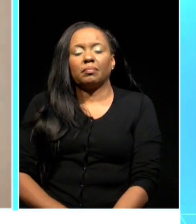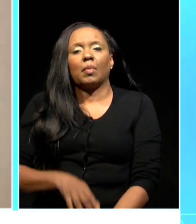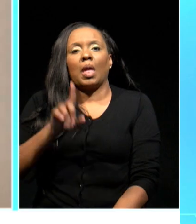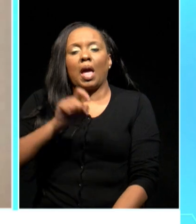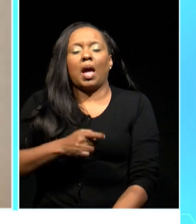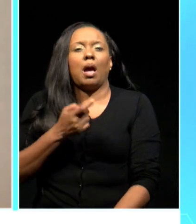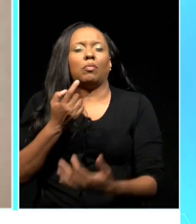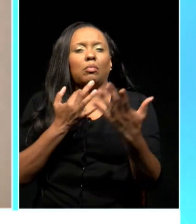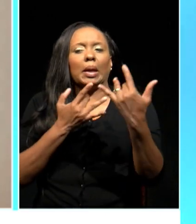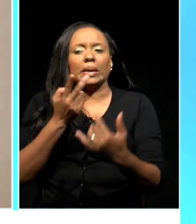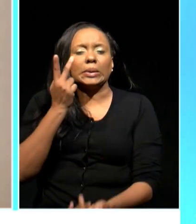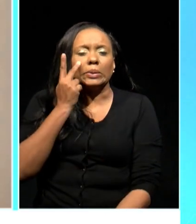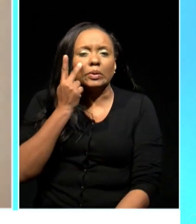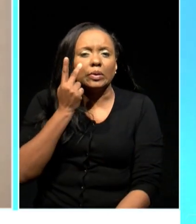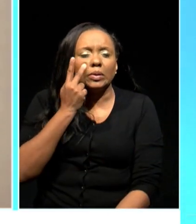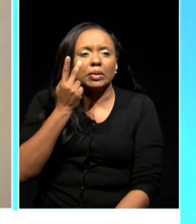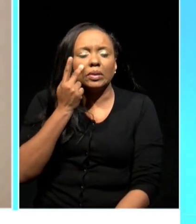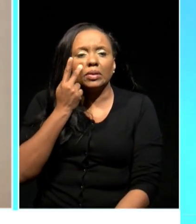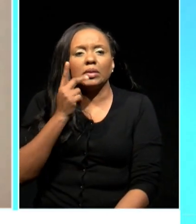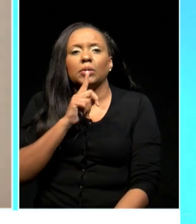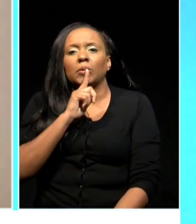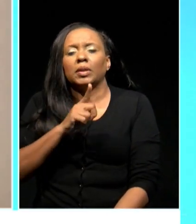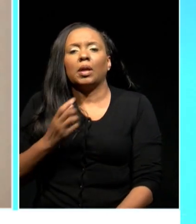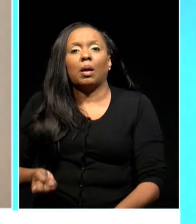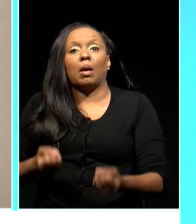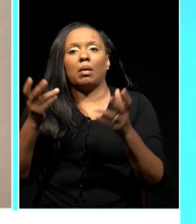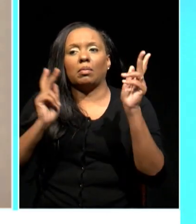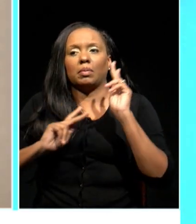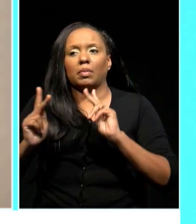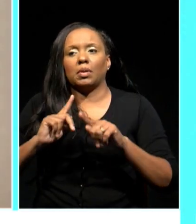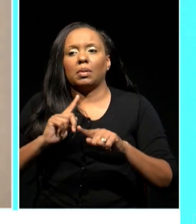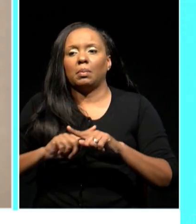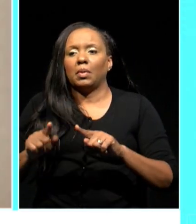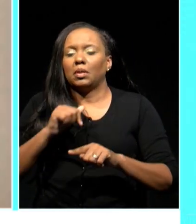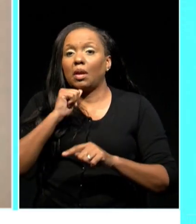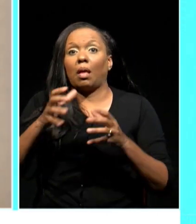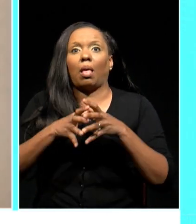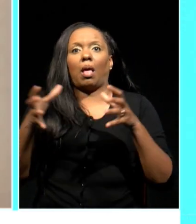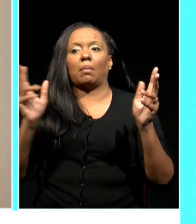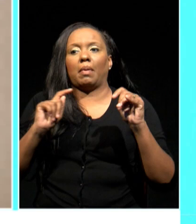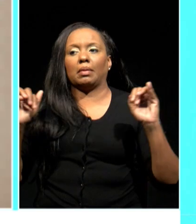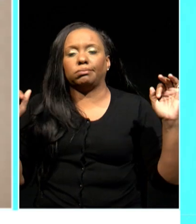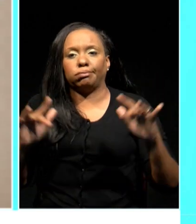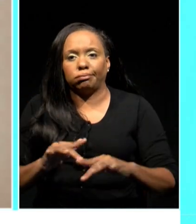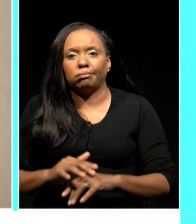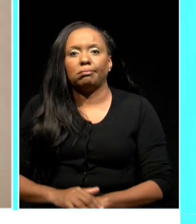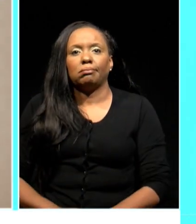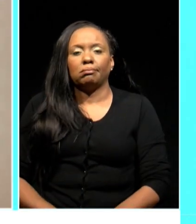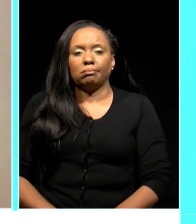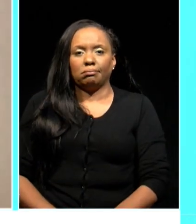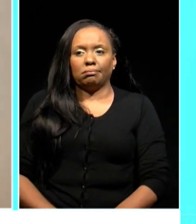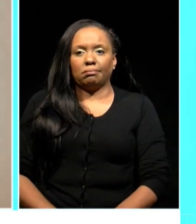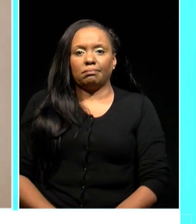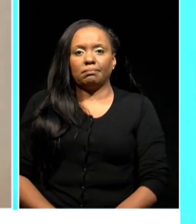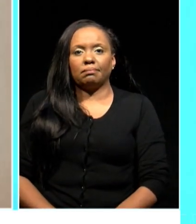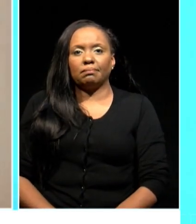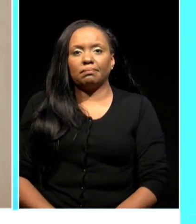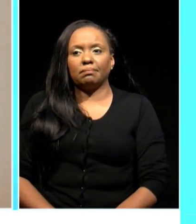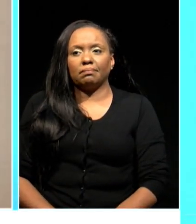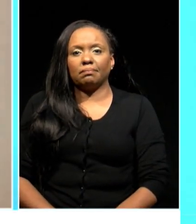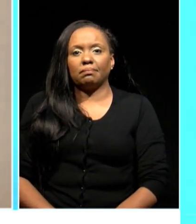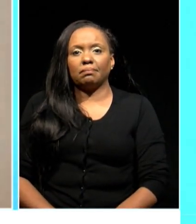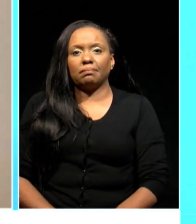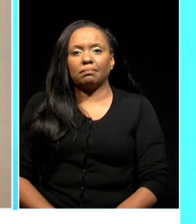Boundaries Commission put out at the very end. But we've had an extremely low turnout. And now you've had a government, in essence, which was elected by